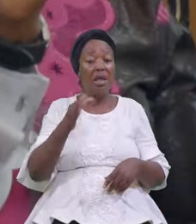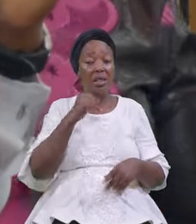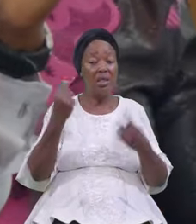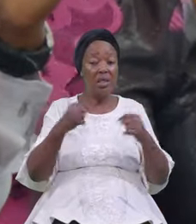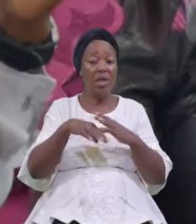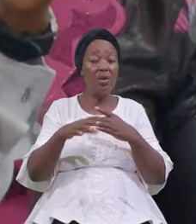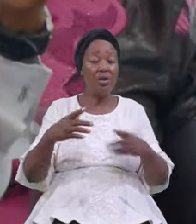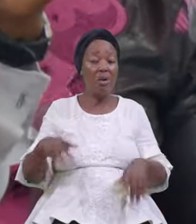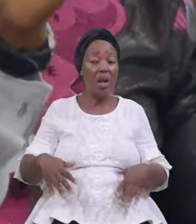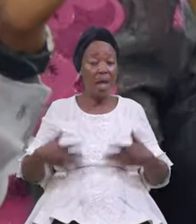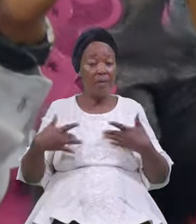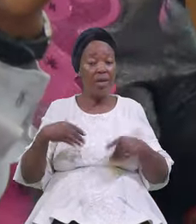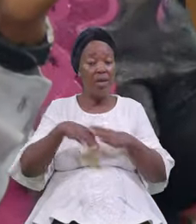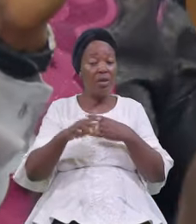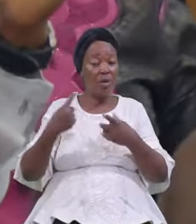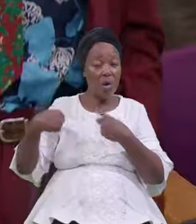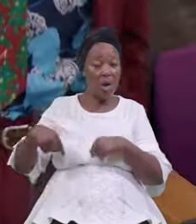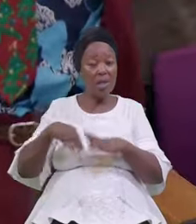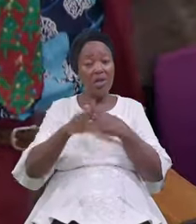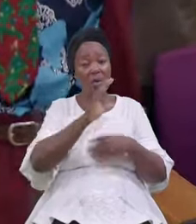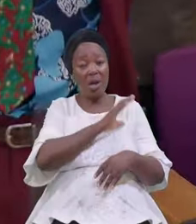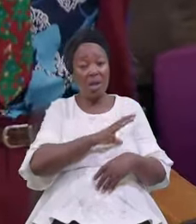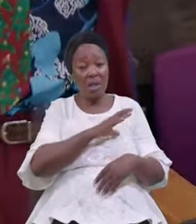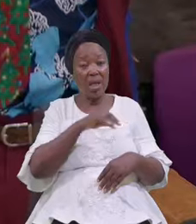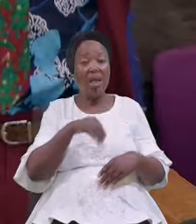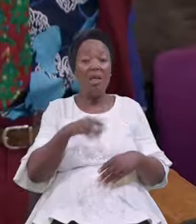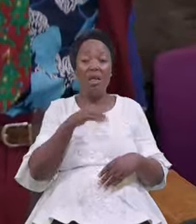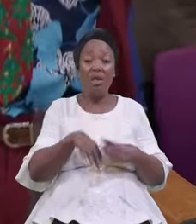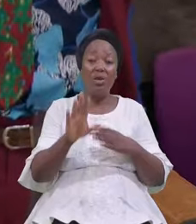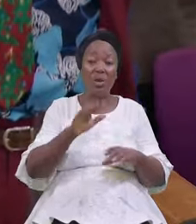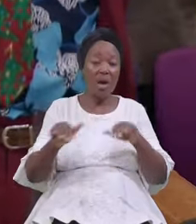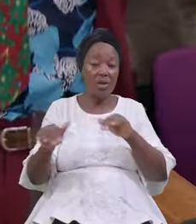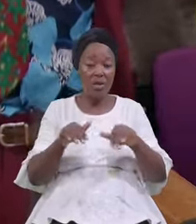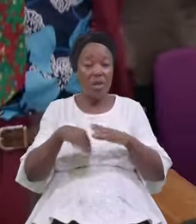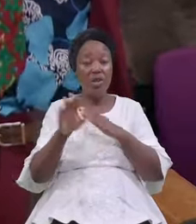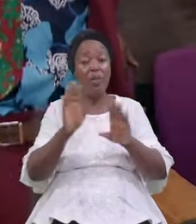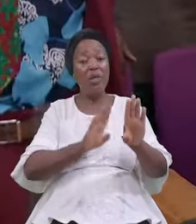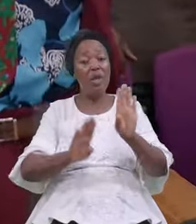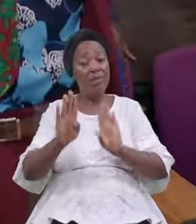heart, sin in your character, sin in your conduct, sin in your behavior.